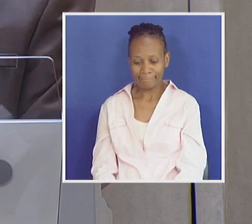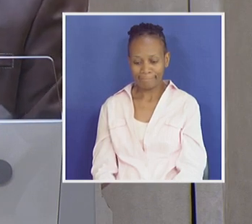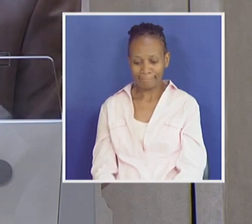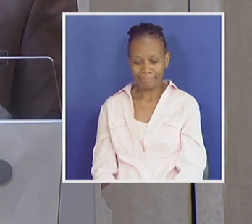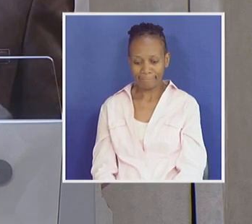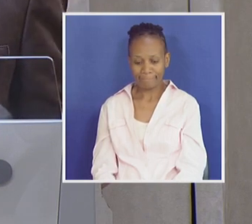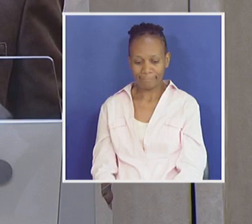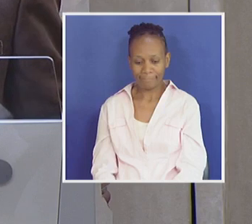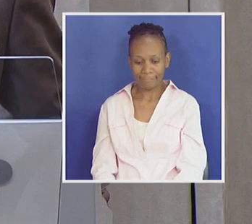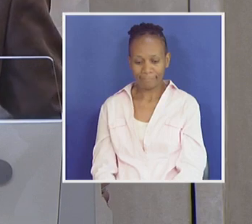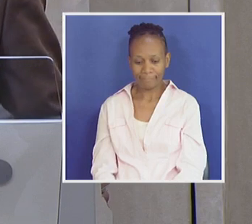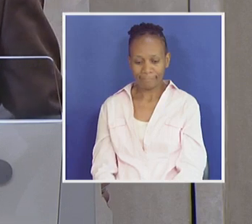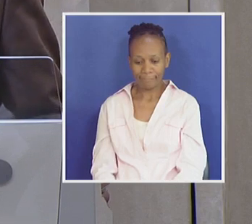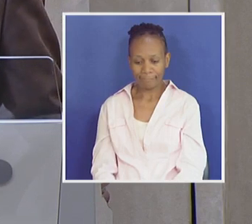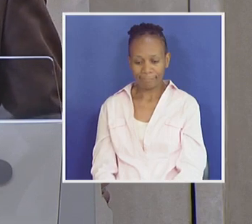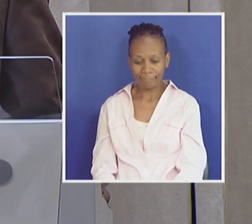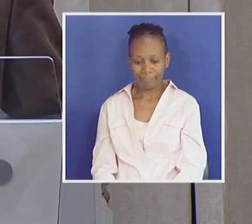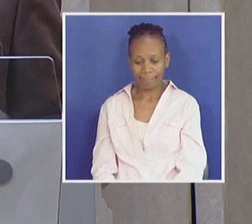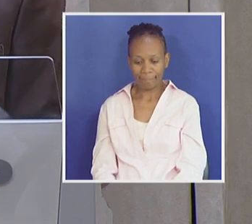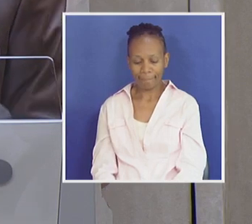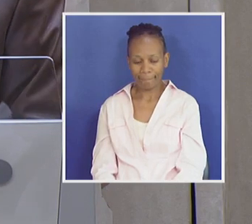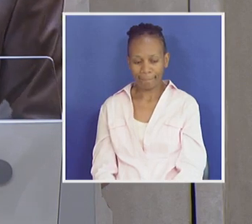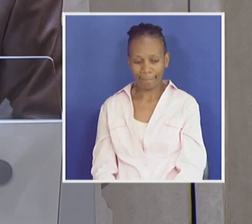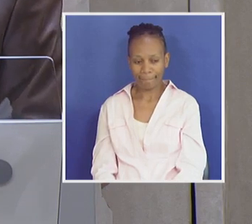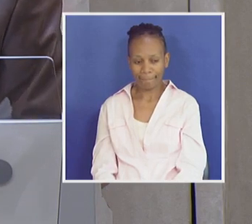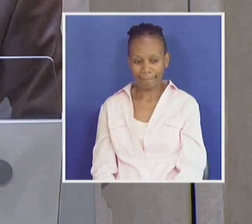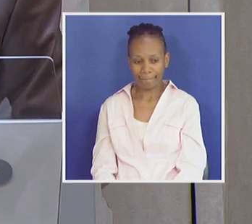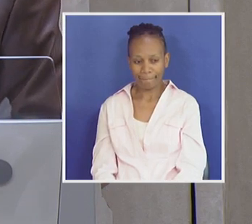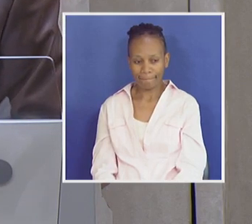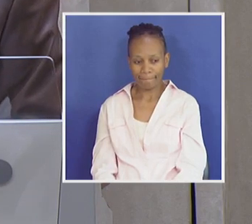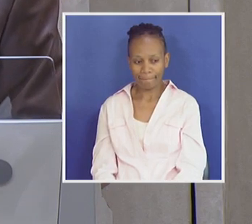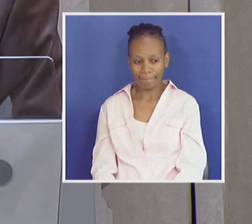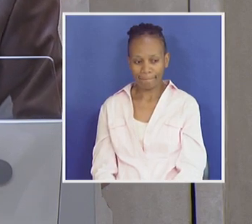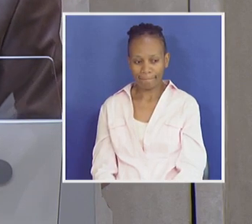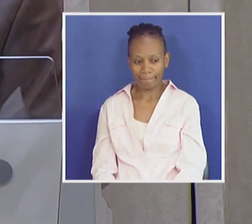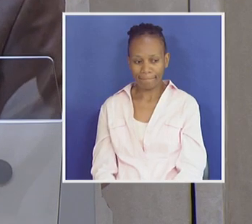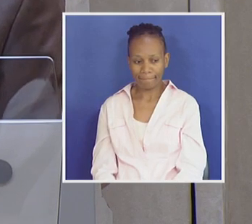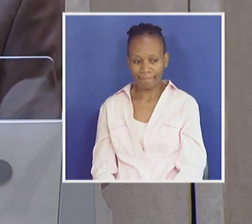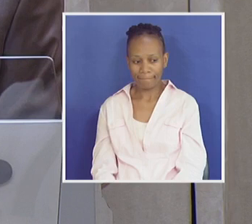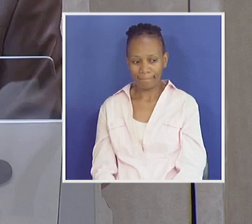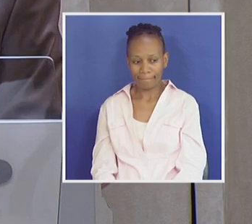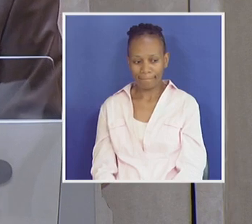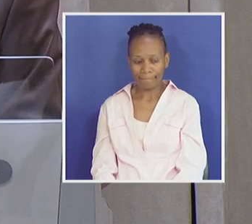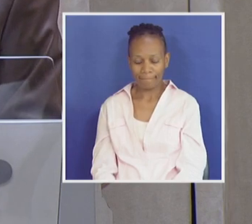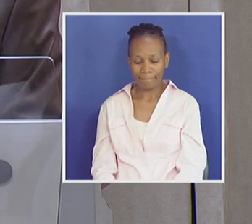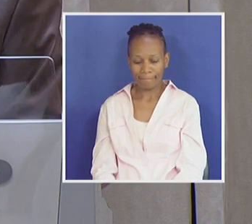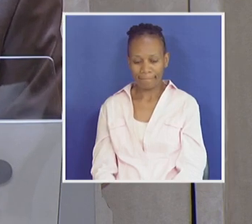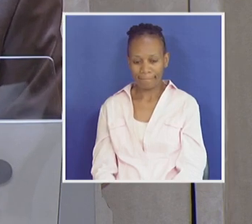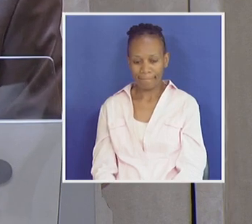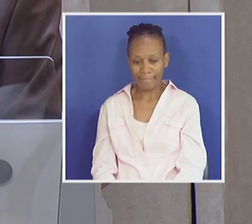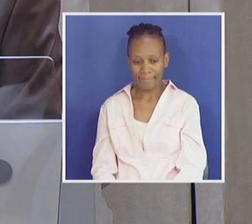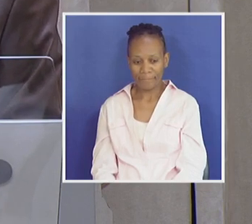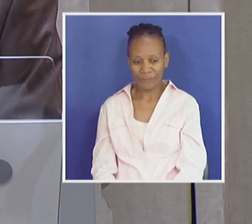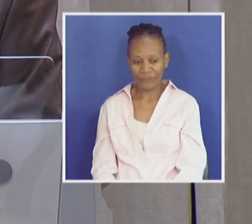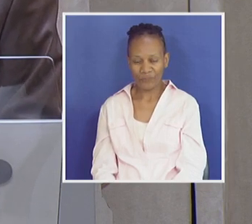in Section 46 of the Systems Act. In terms of the failure of the municipality to elect its office bearers, that is the Speaker, the Mayor,